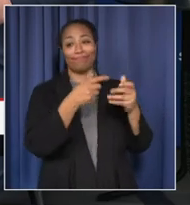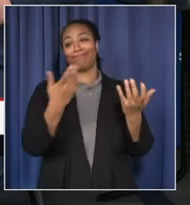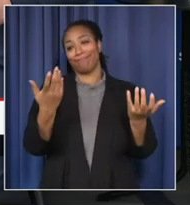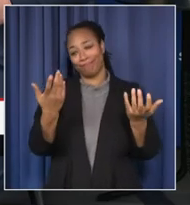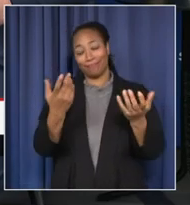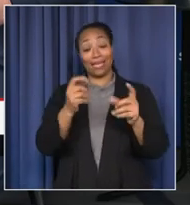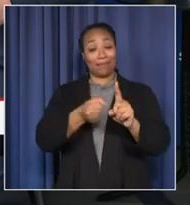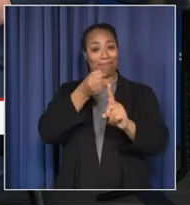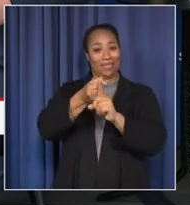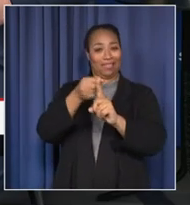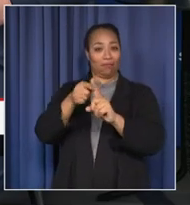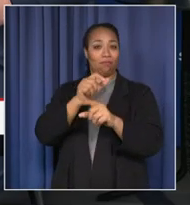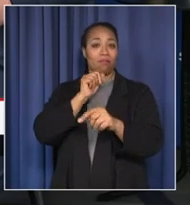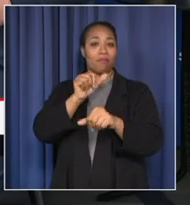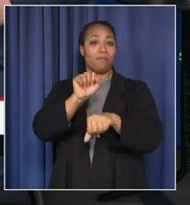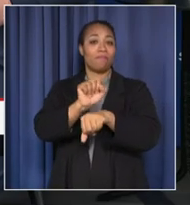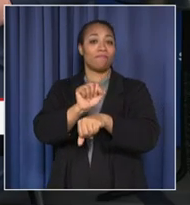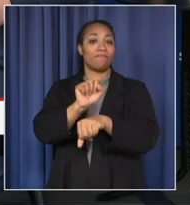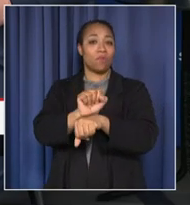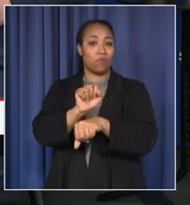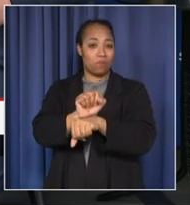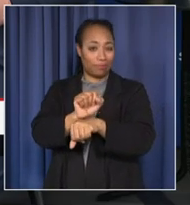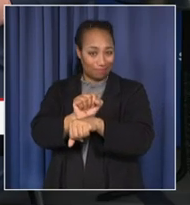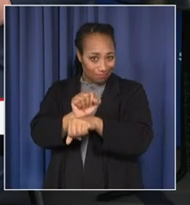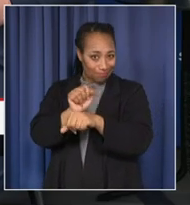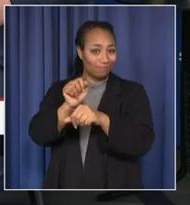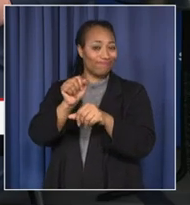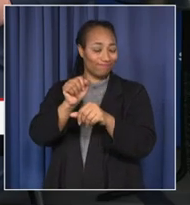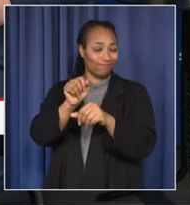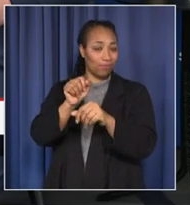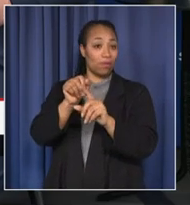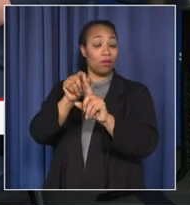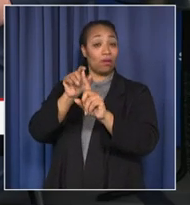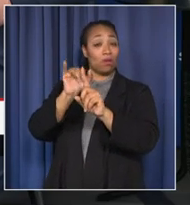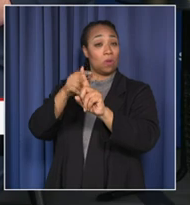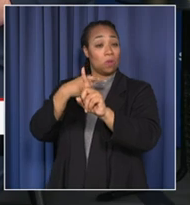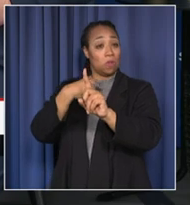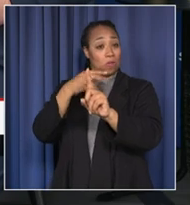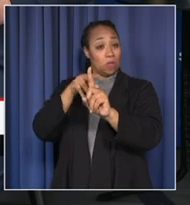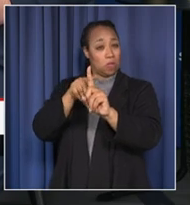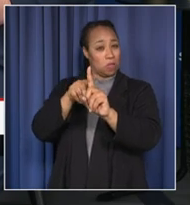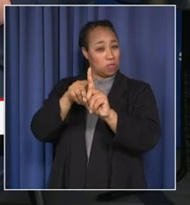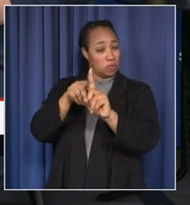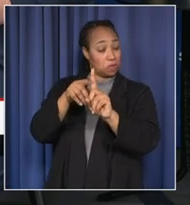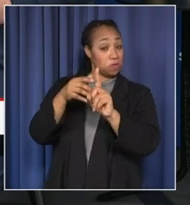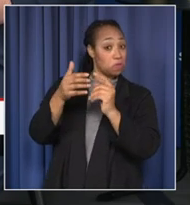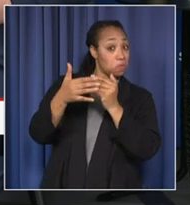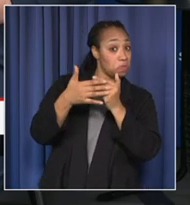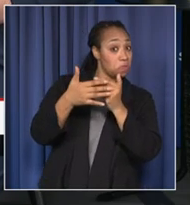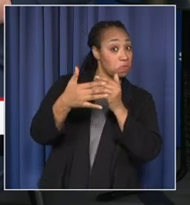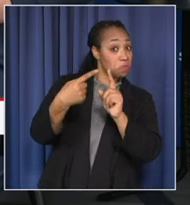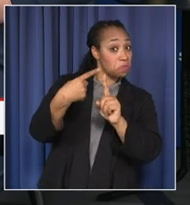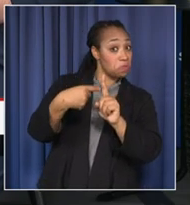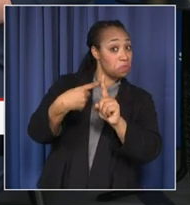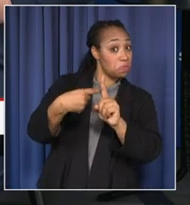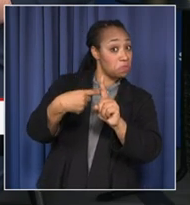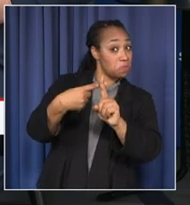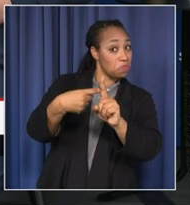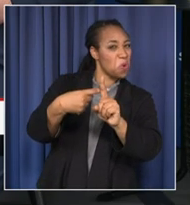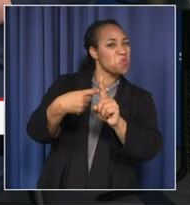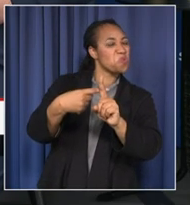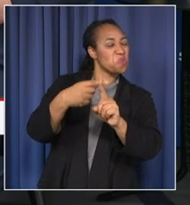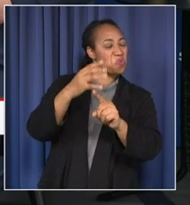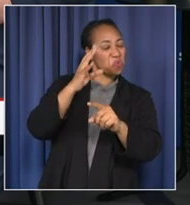more people will be impacted. Now, the thing that we will